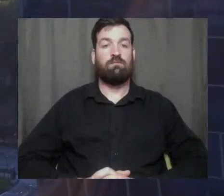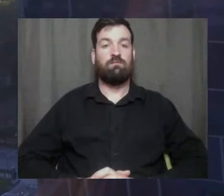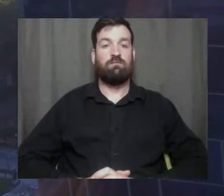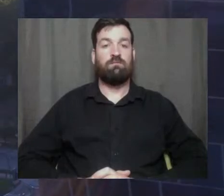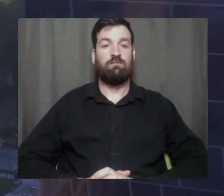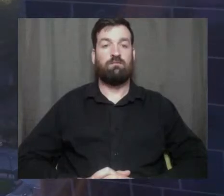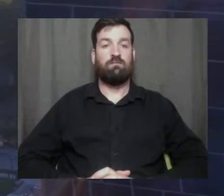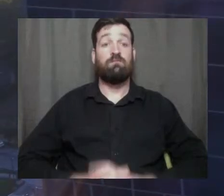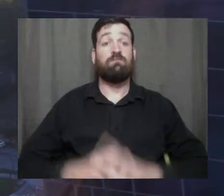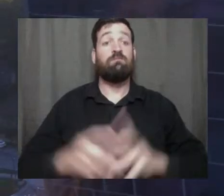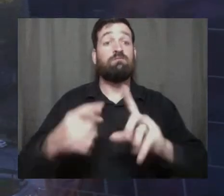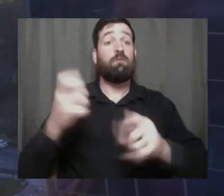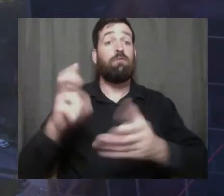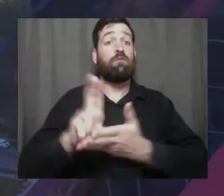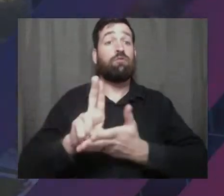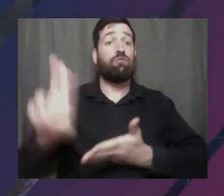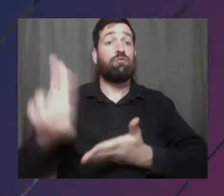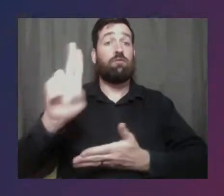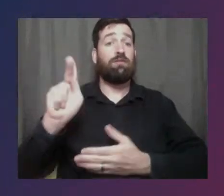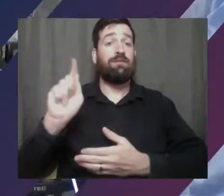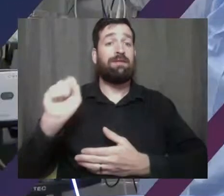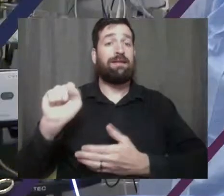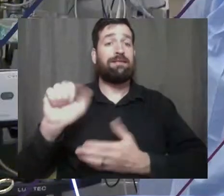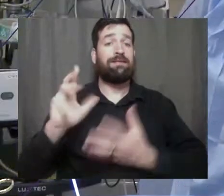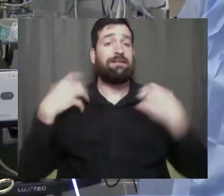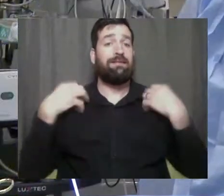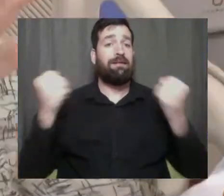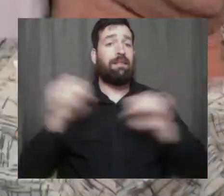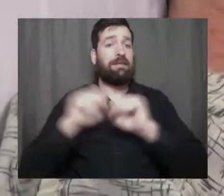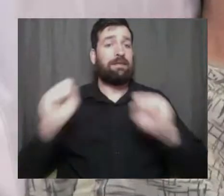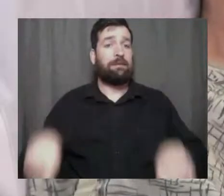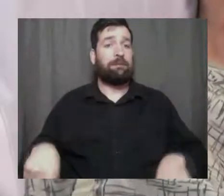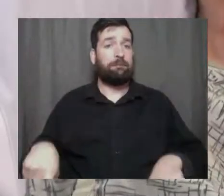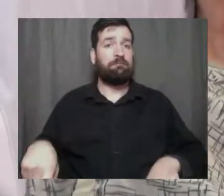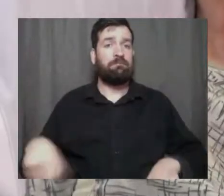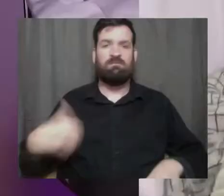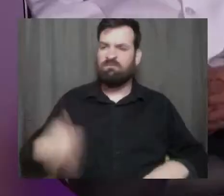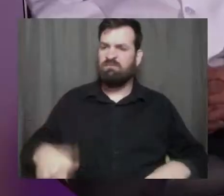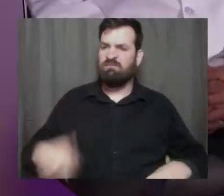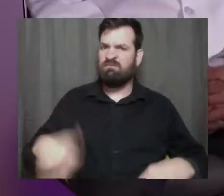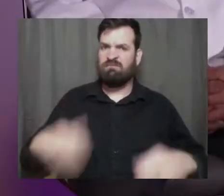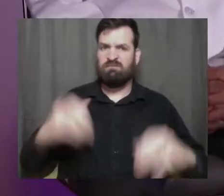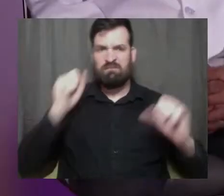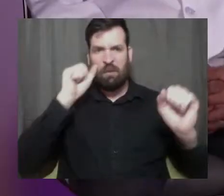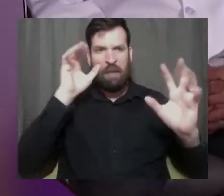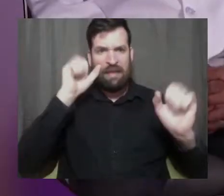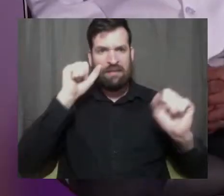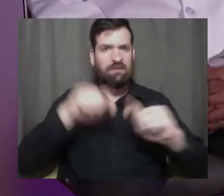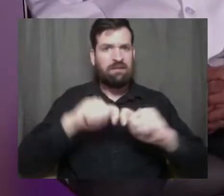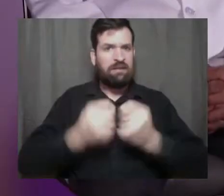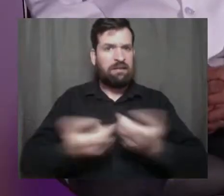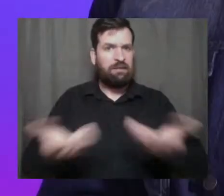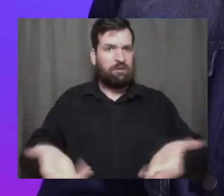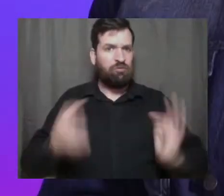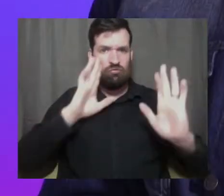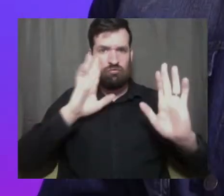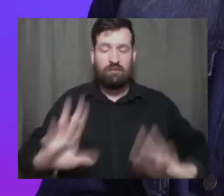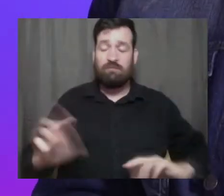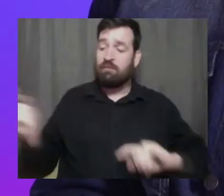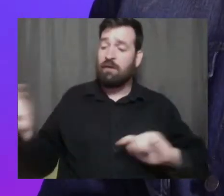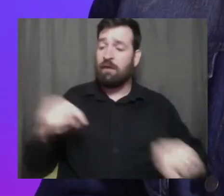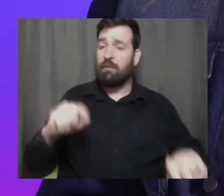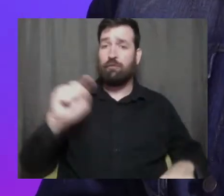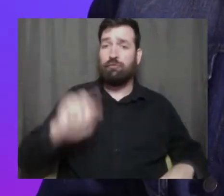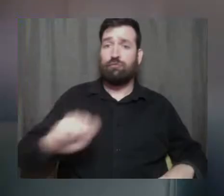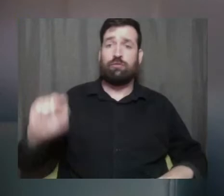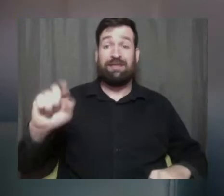from the University of Kansas Health System. I am amazed. The team here is great. I came on a Tuesday, and then by Saturday I